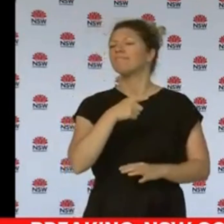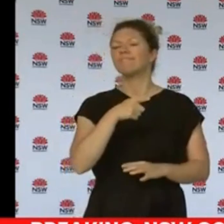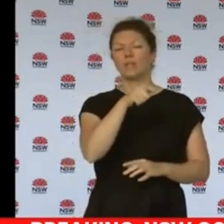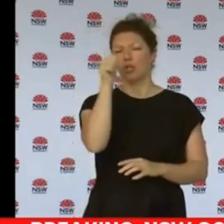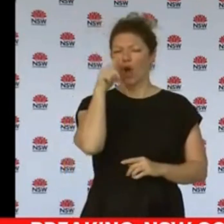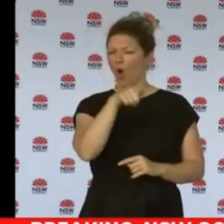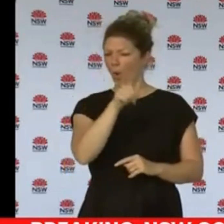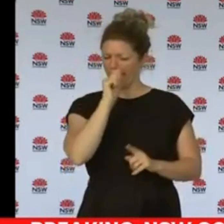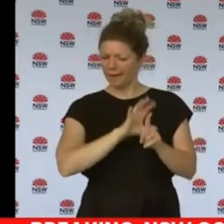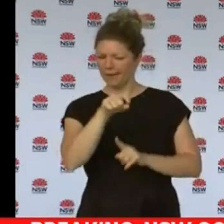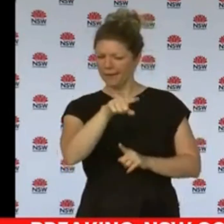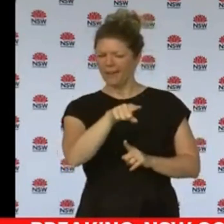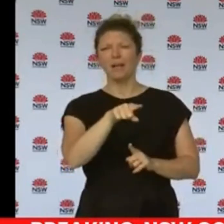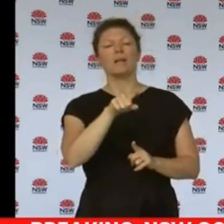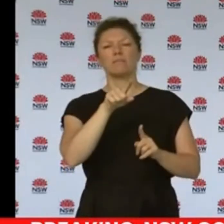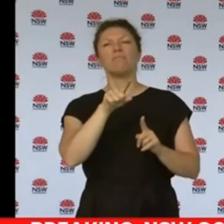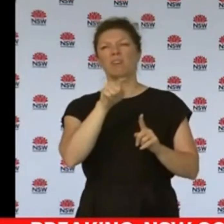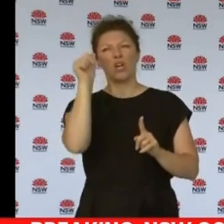clearly linked to the